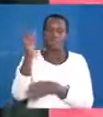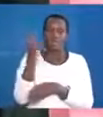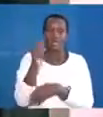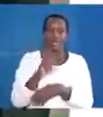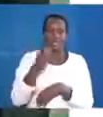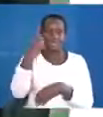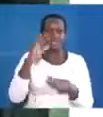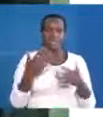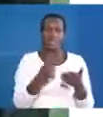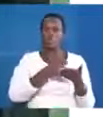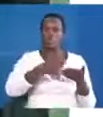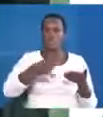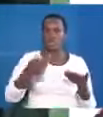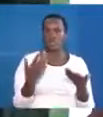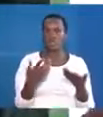signing.